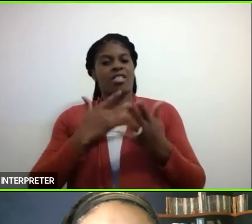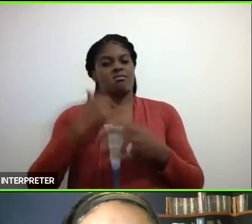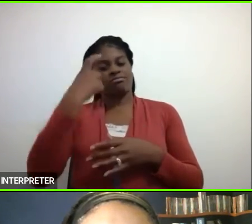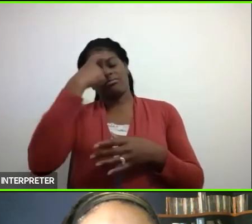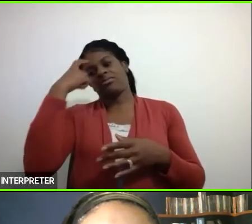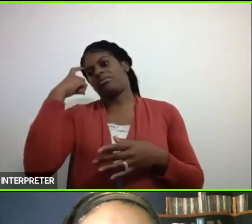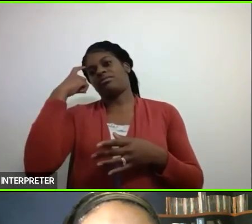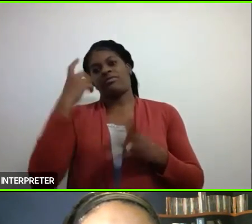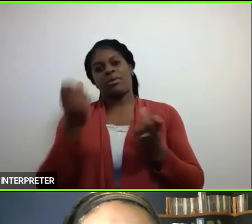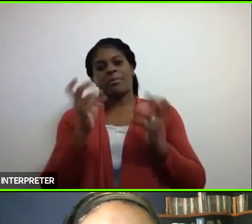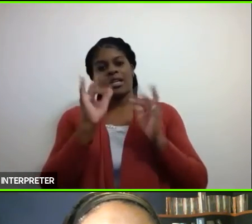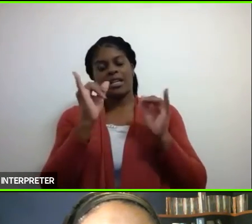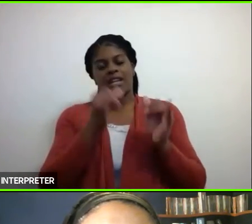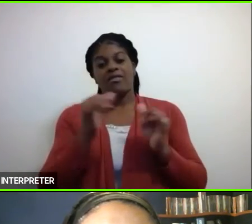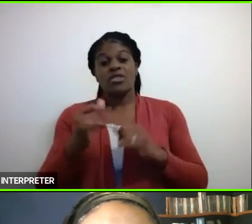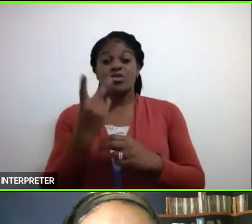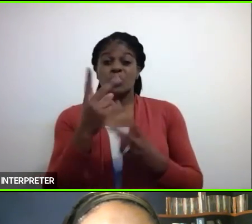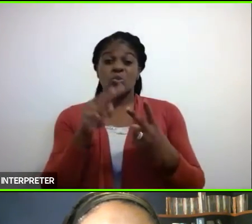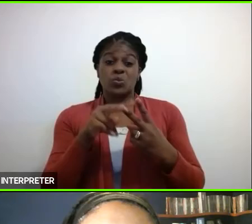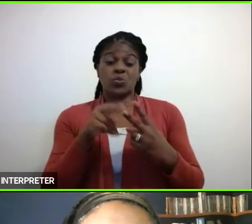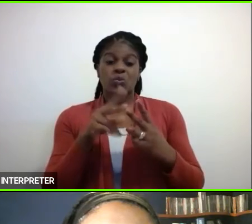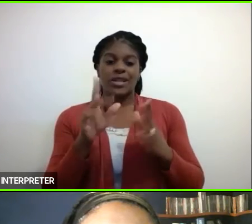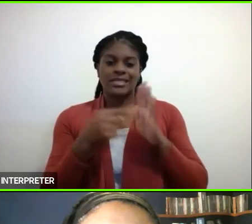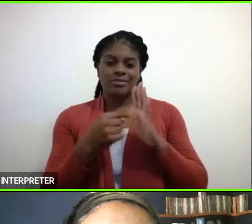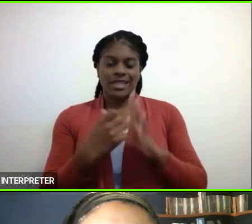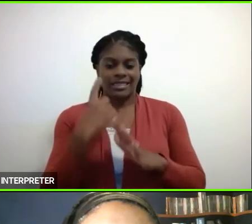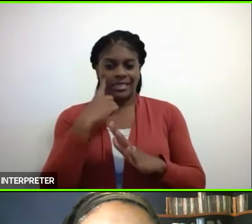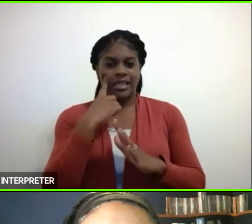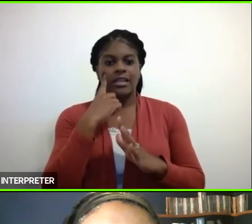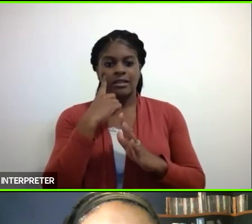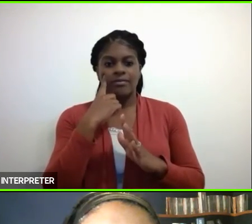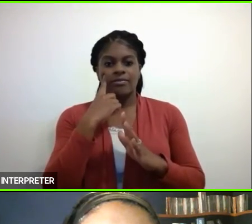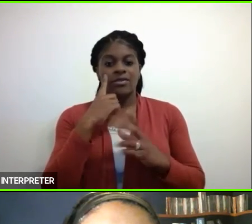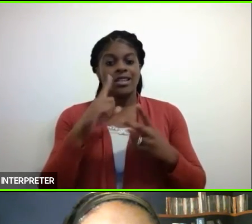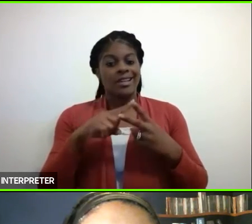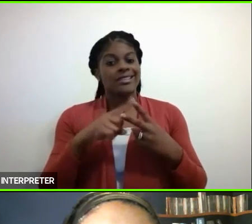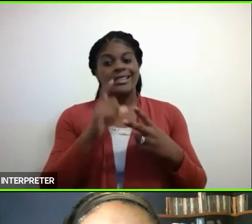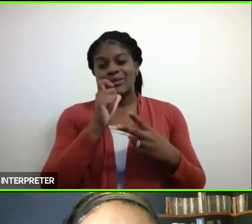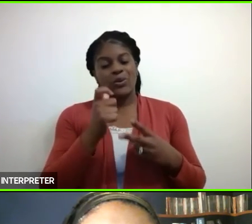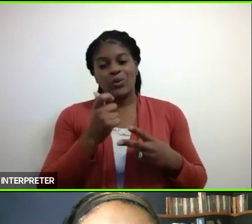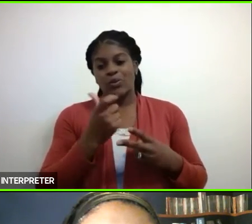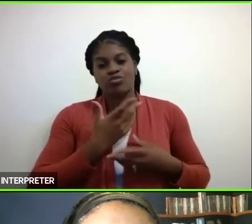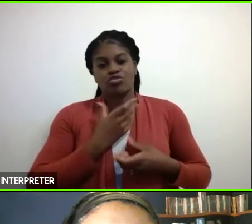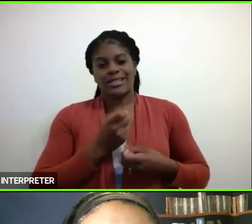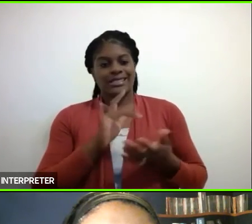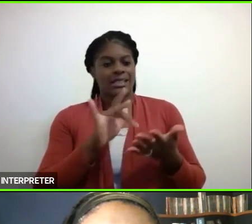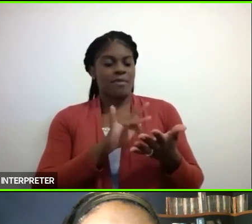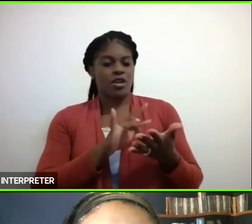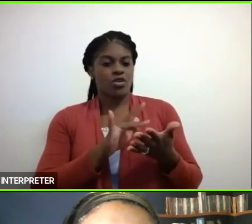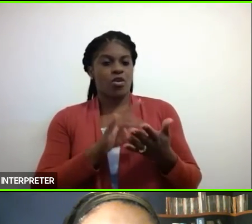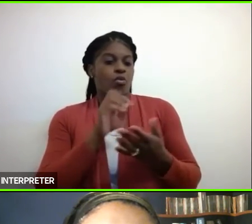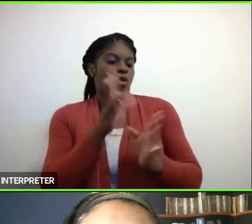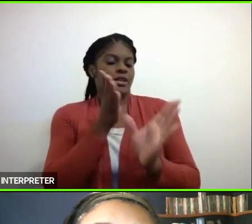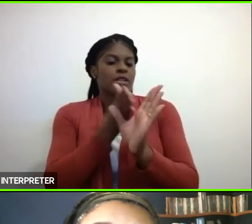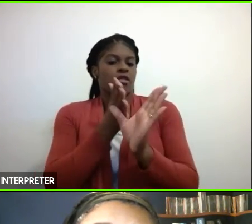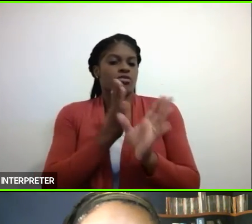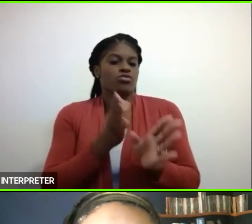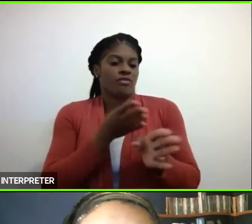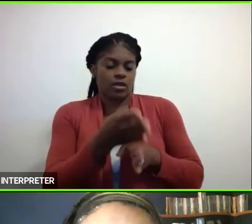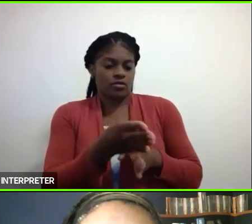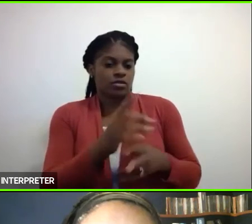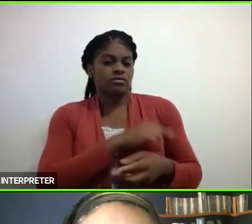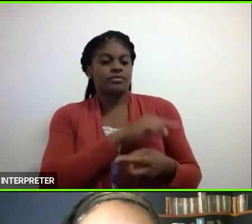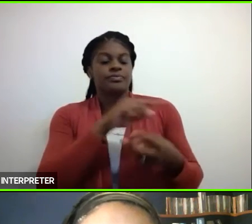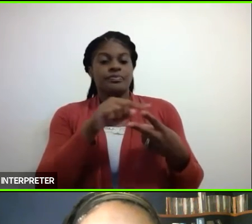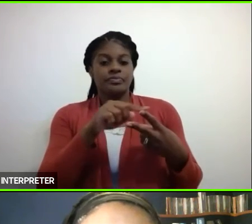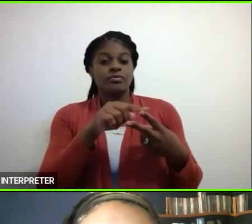So those are just two examples. I think that certainly one is distrust of the medical or psychological field